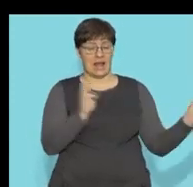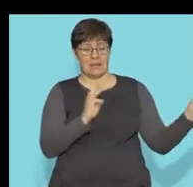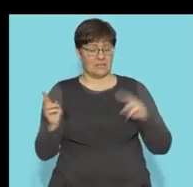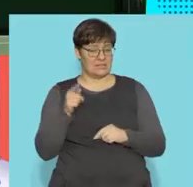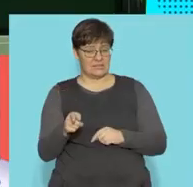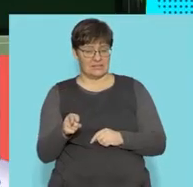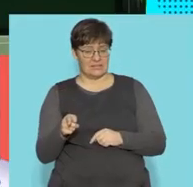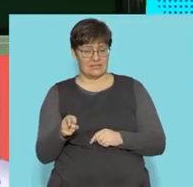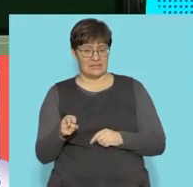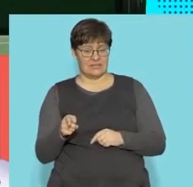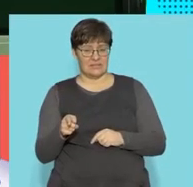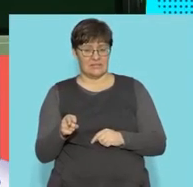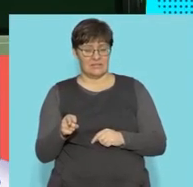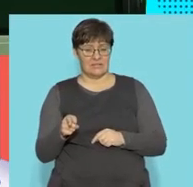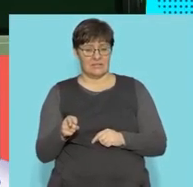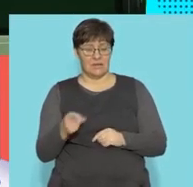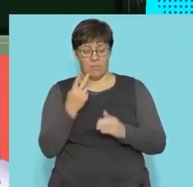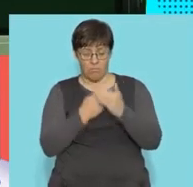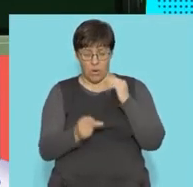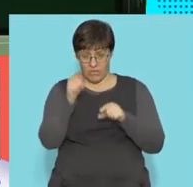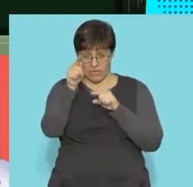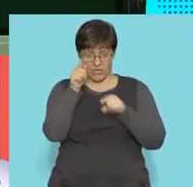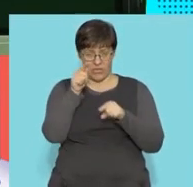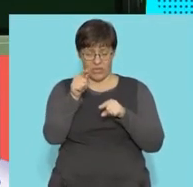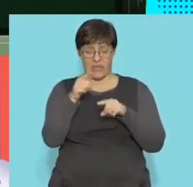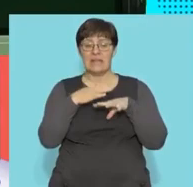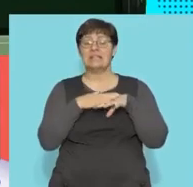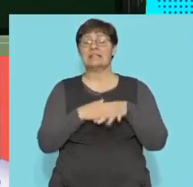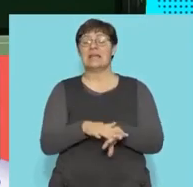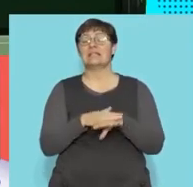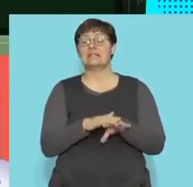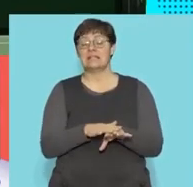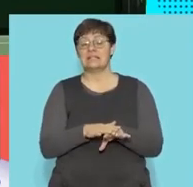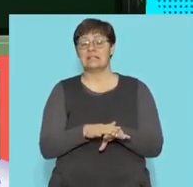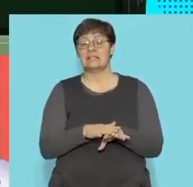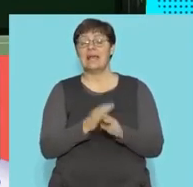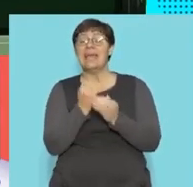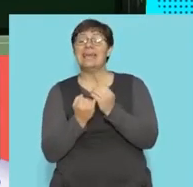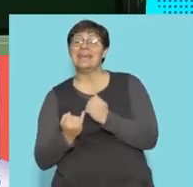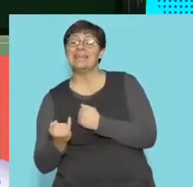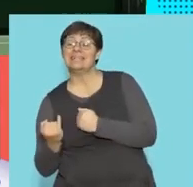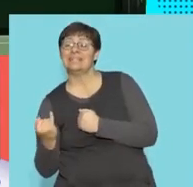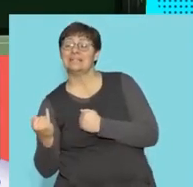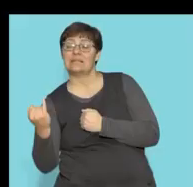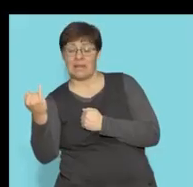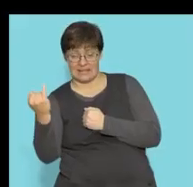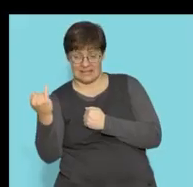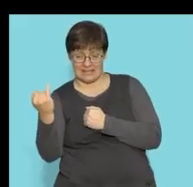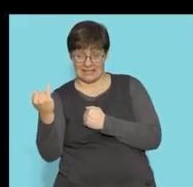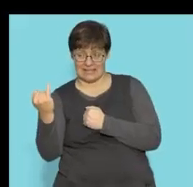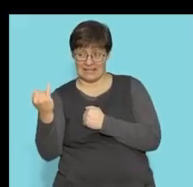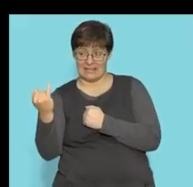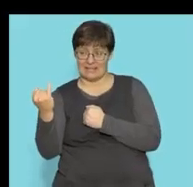in fact, both of them are density independent factors. And